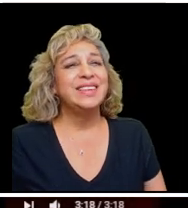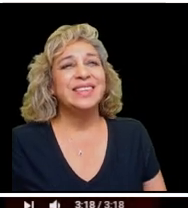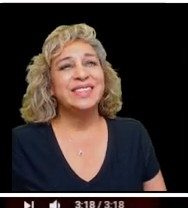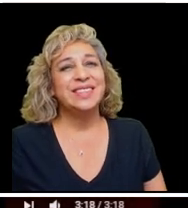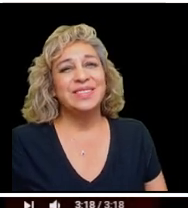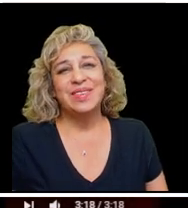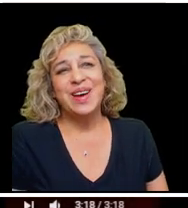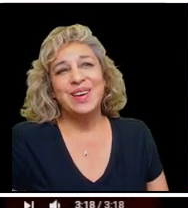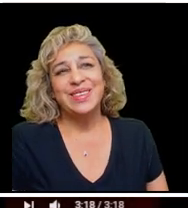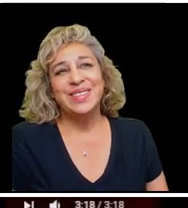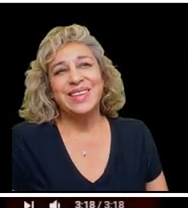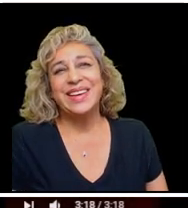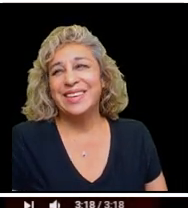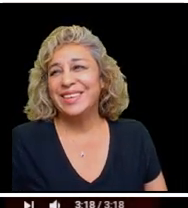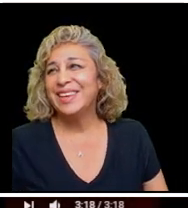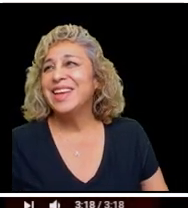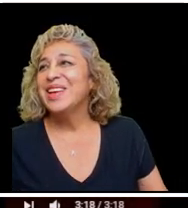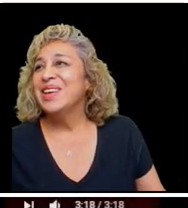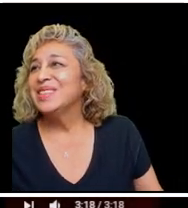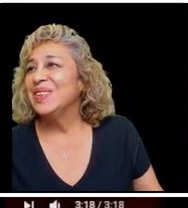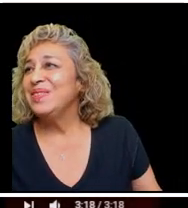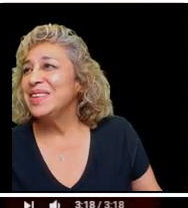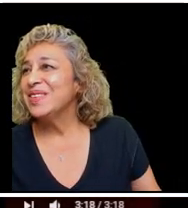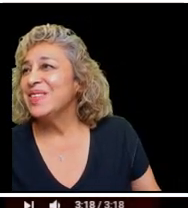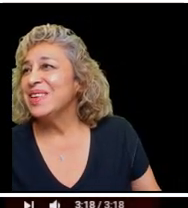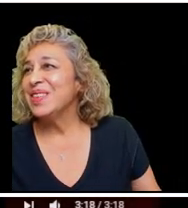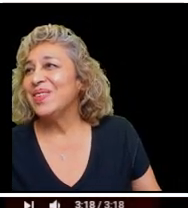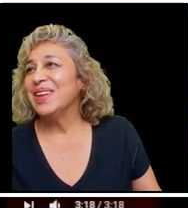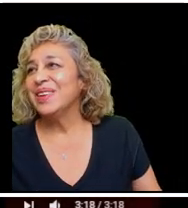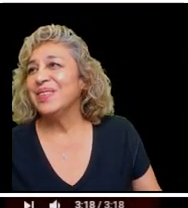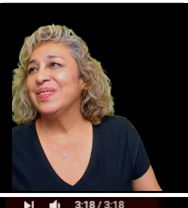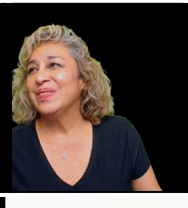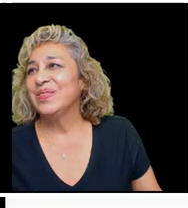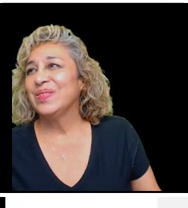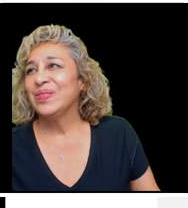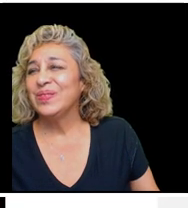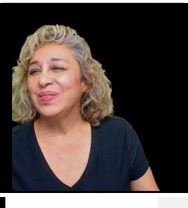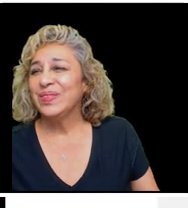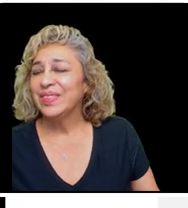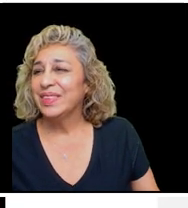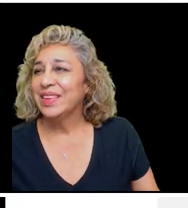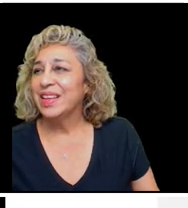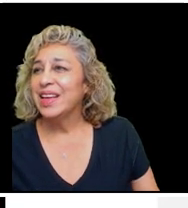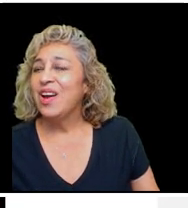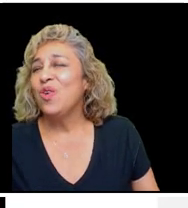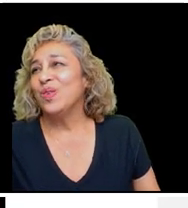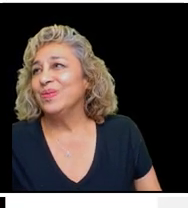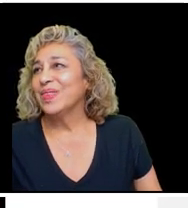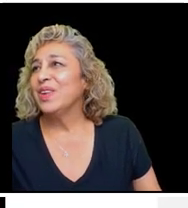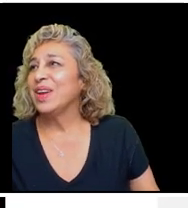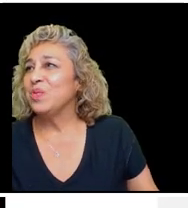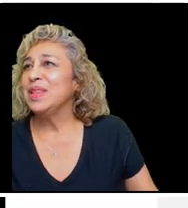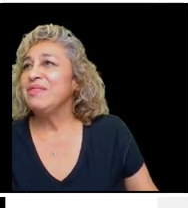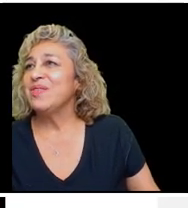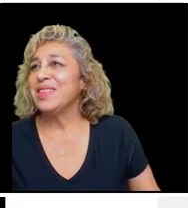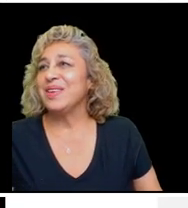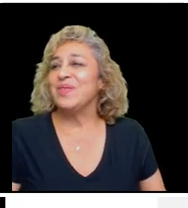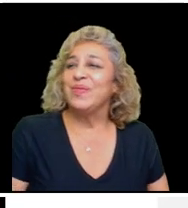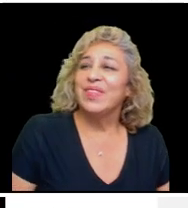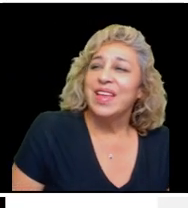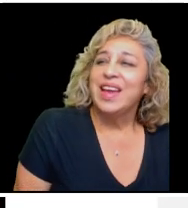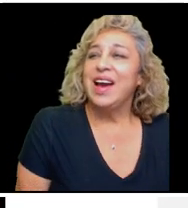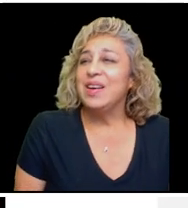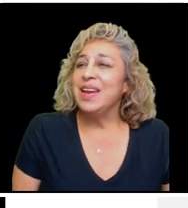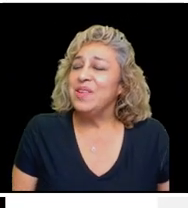he says hugs so let me show you another one oh okay we'll leave it right